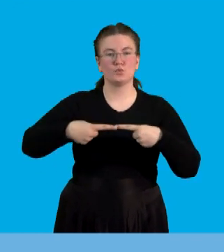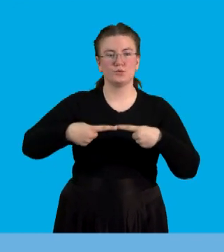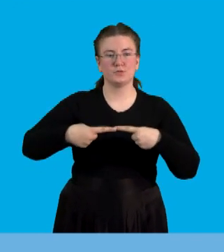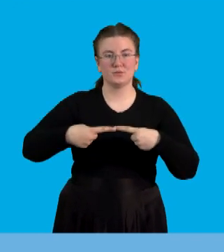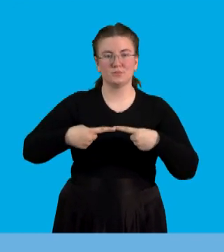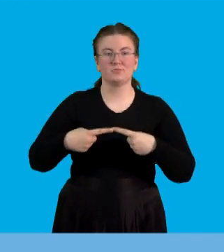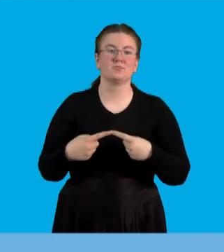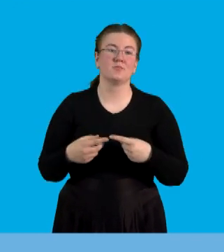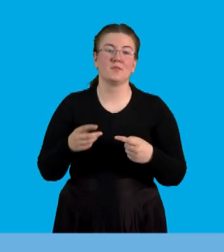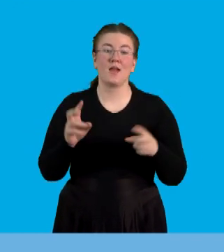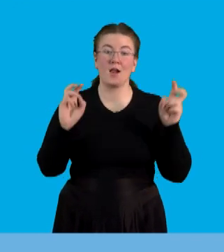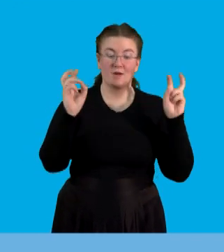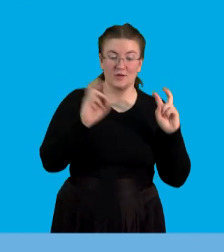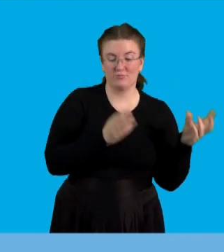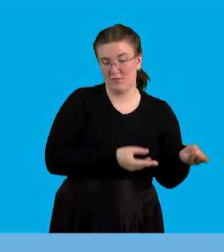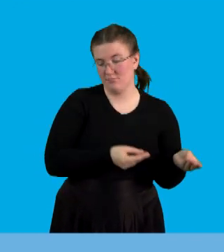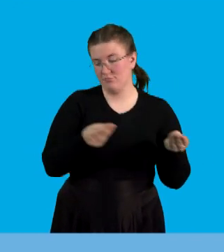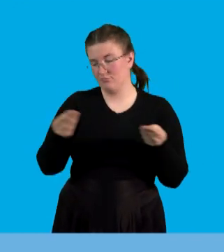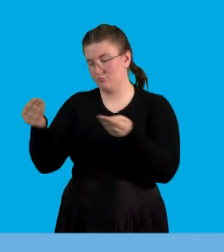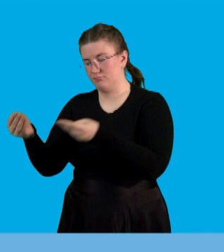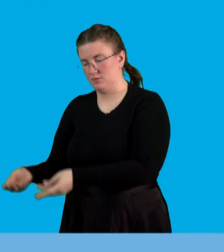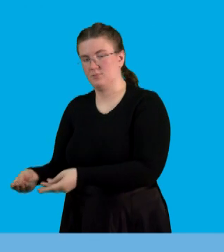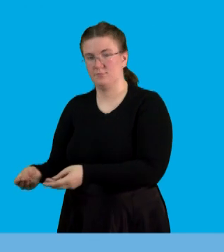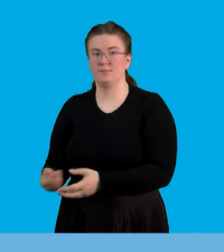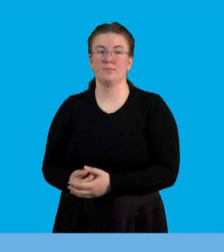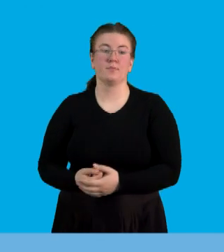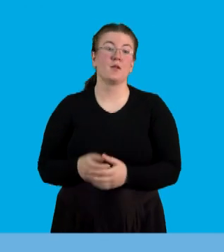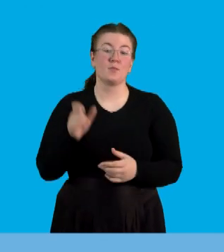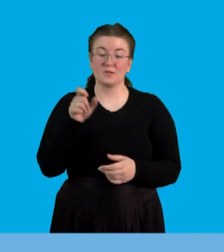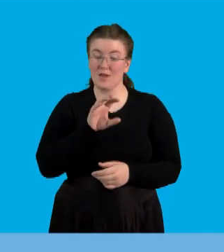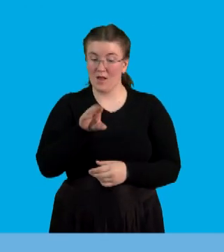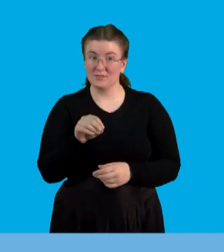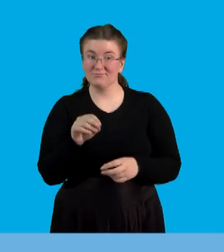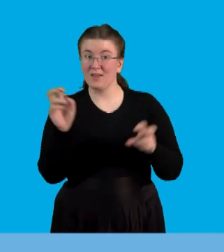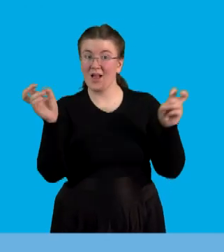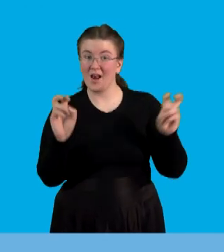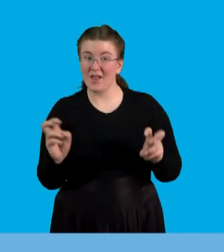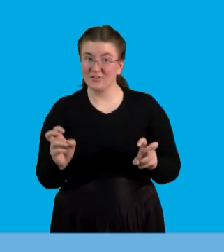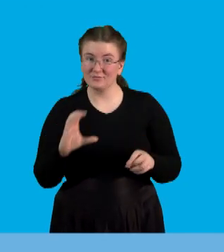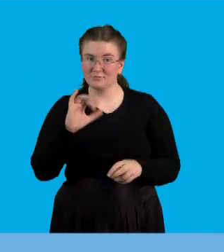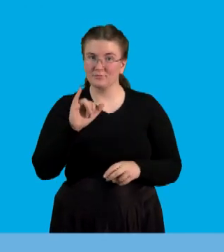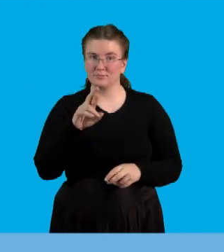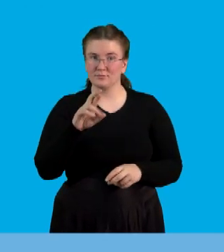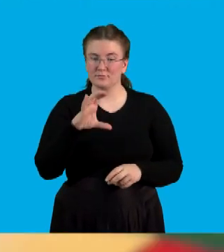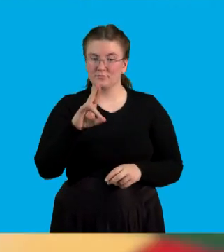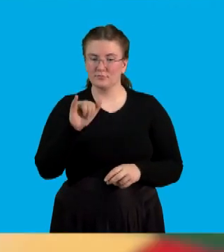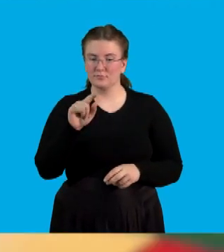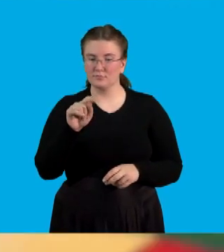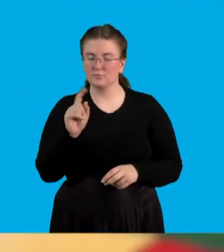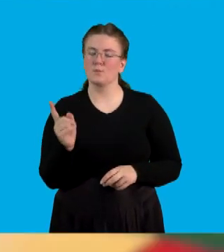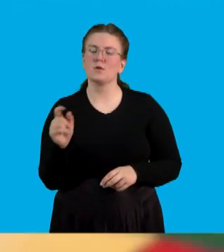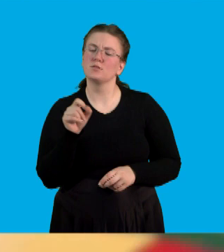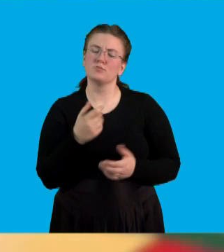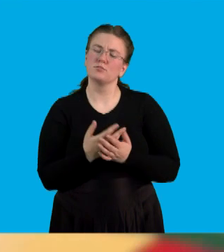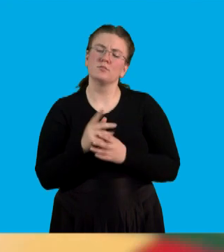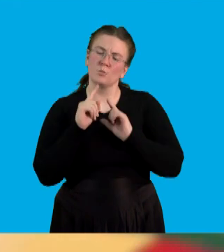circuit is, this is what you can say, that it's a closed system which transfers electrical energy from one terminal to the other,